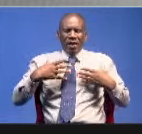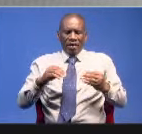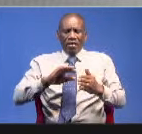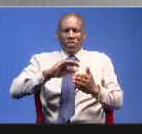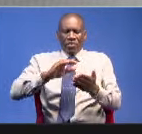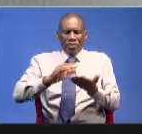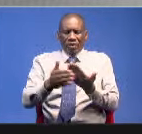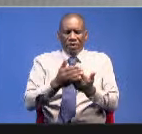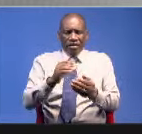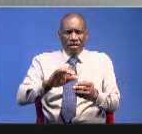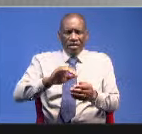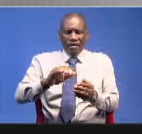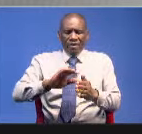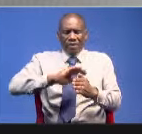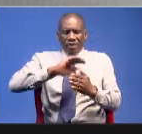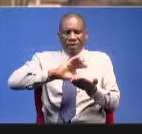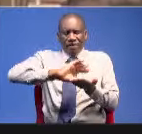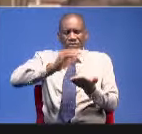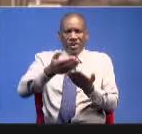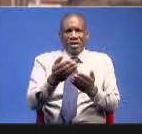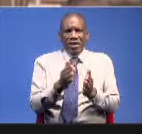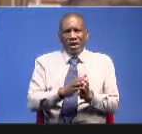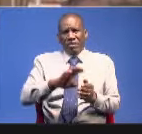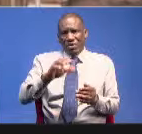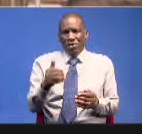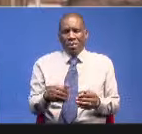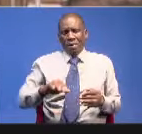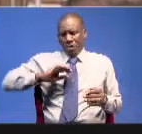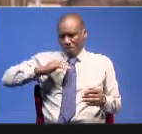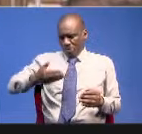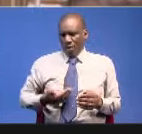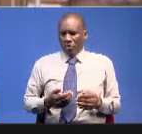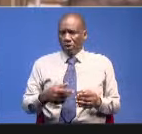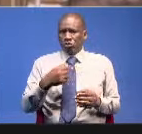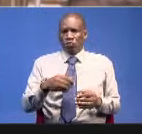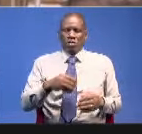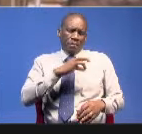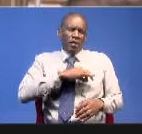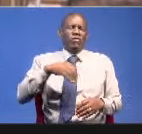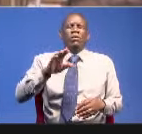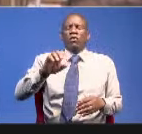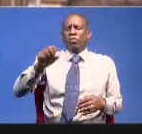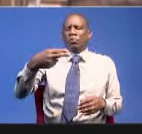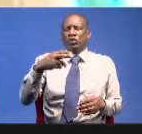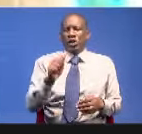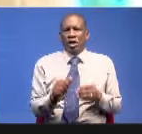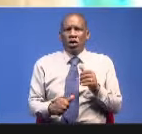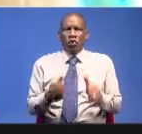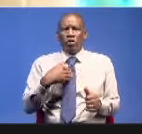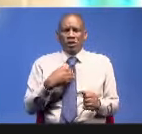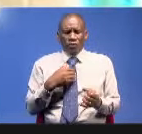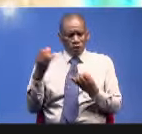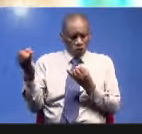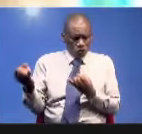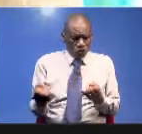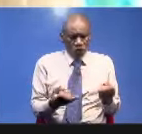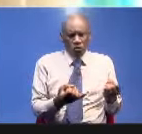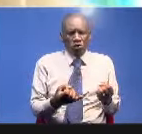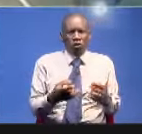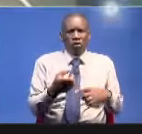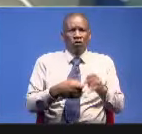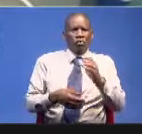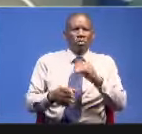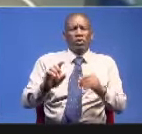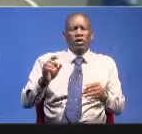and Critical Illness Fund. Mothers are set to gain more from SHA, which has reintroduced former First